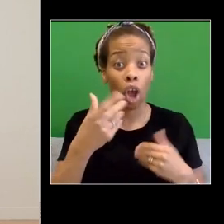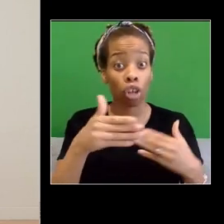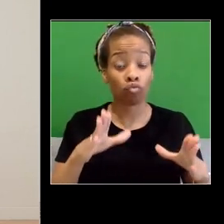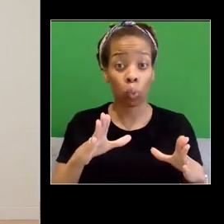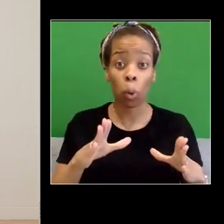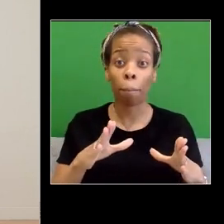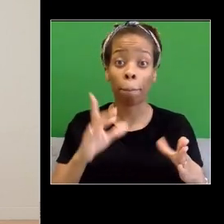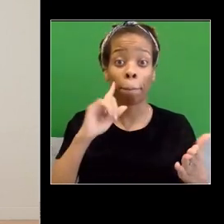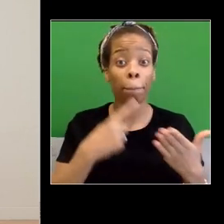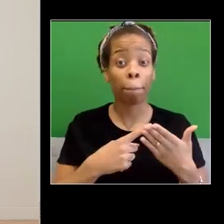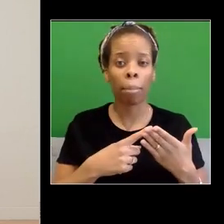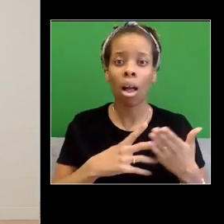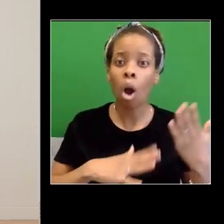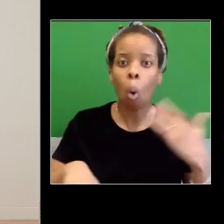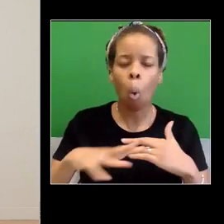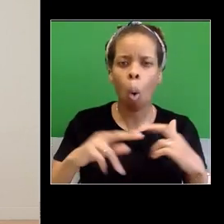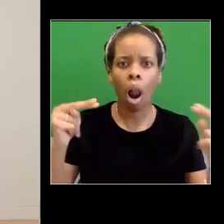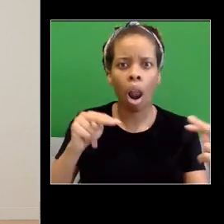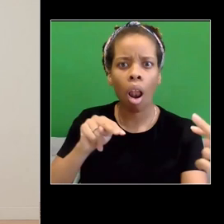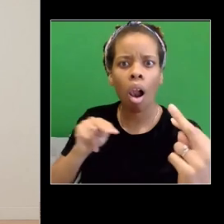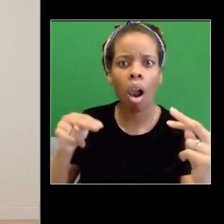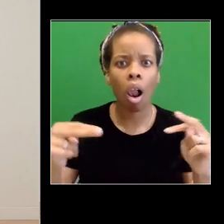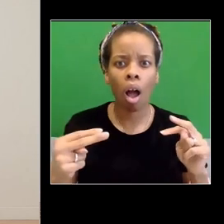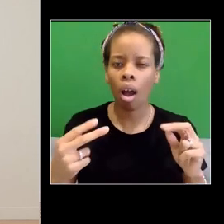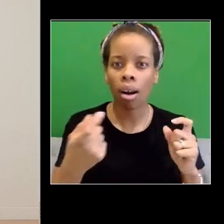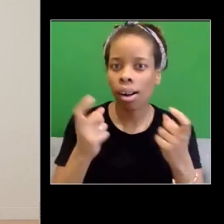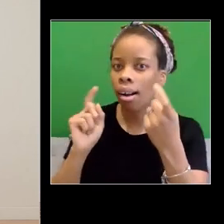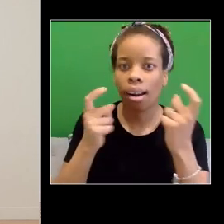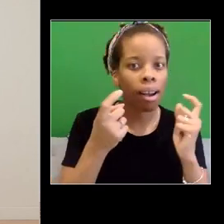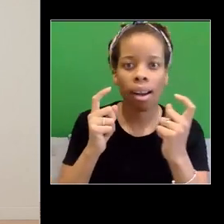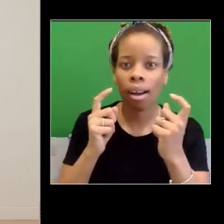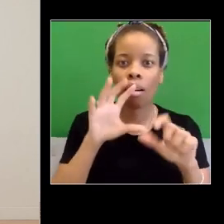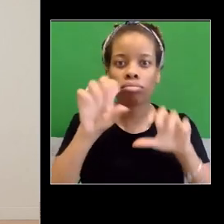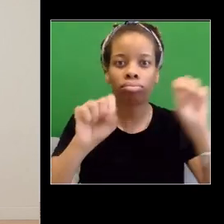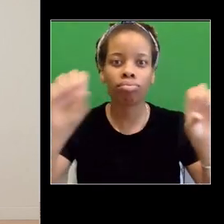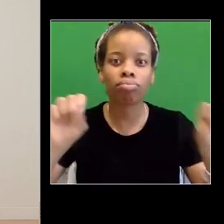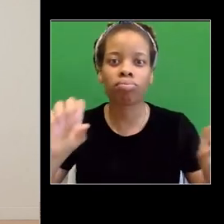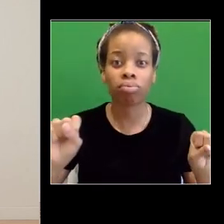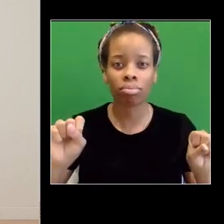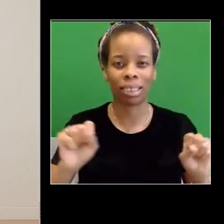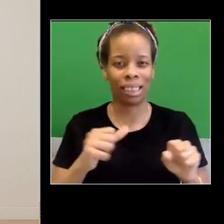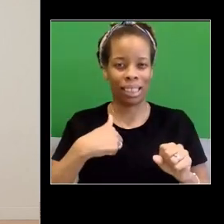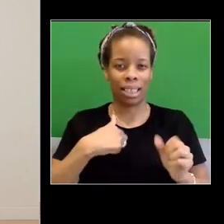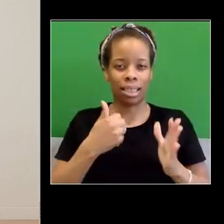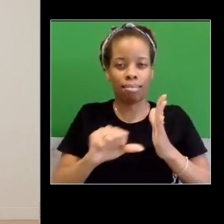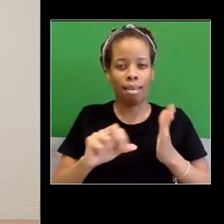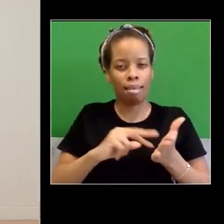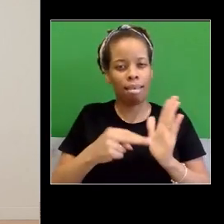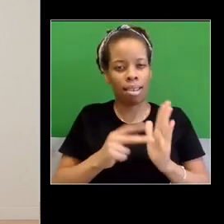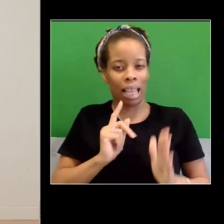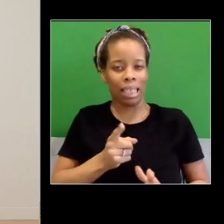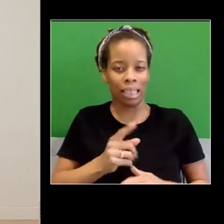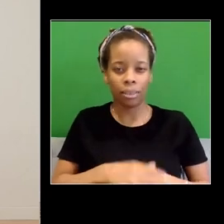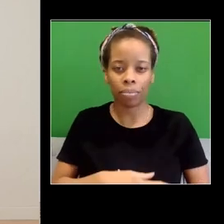be everyone looking at you. I thought it was important to start like that. Thank you. You know, you